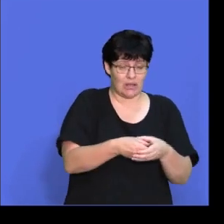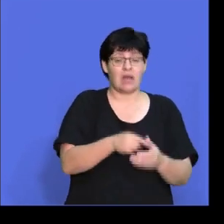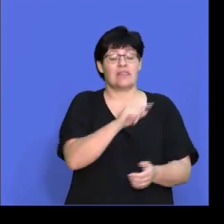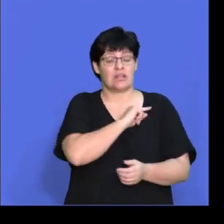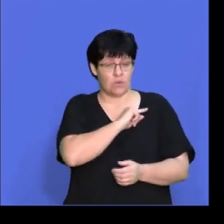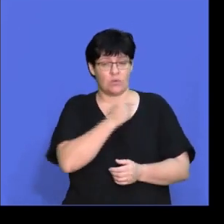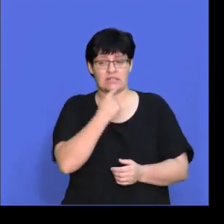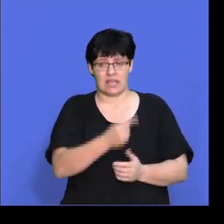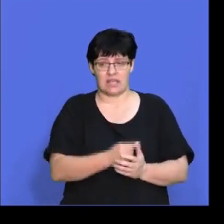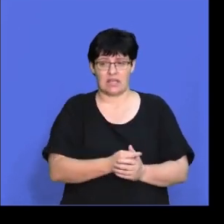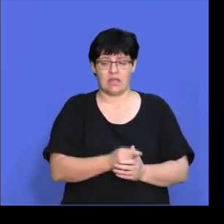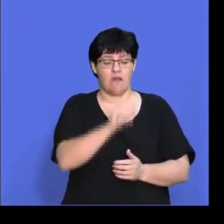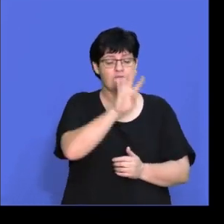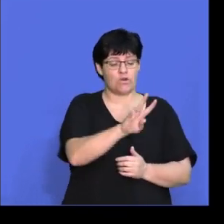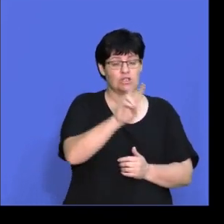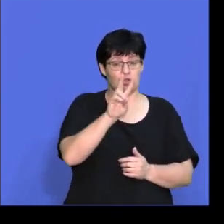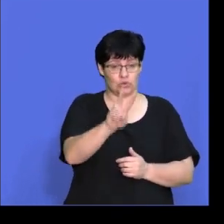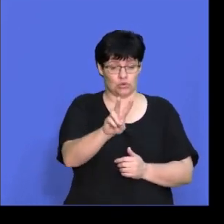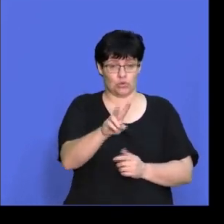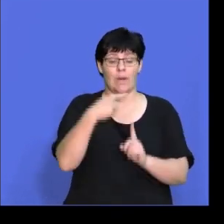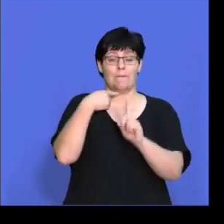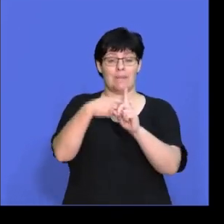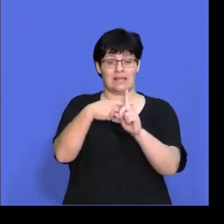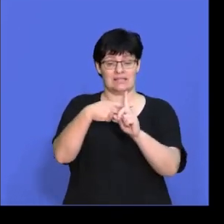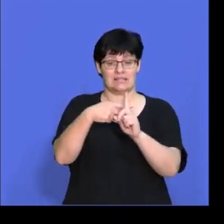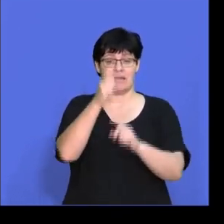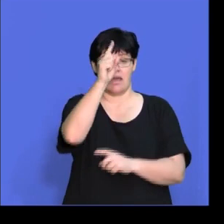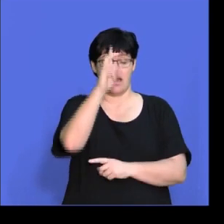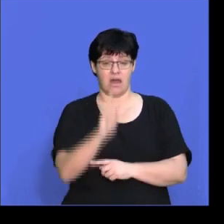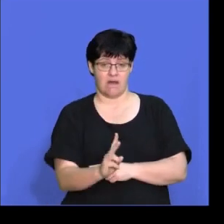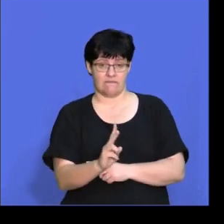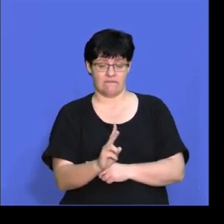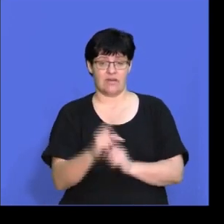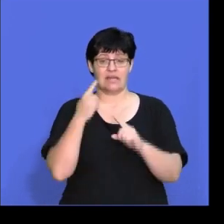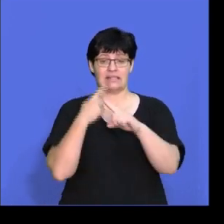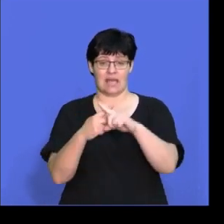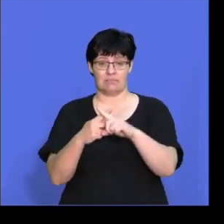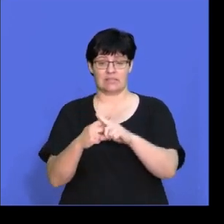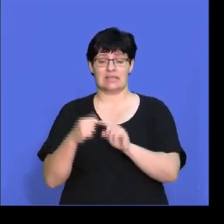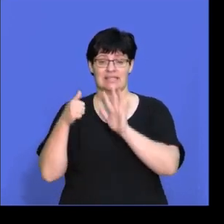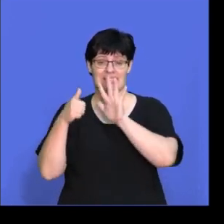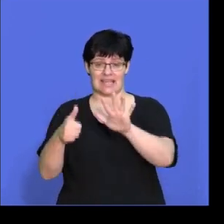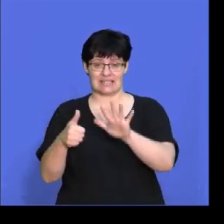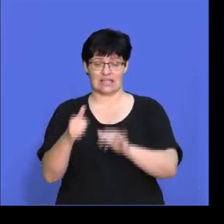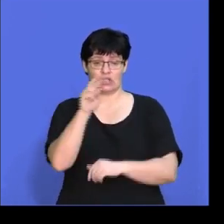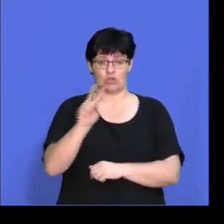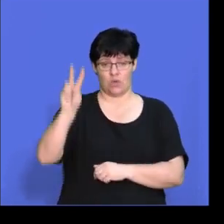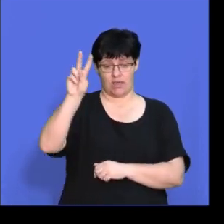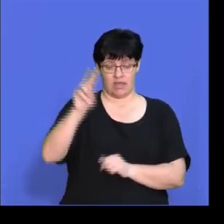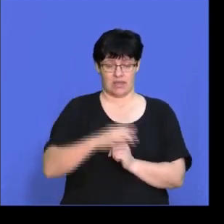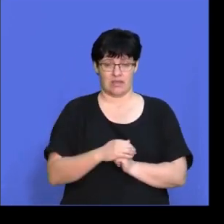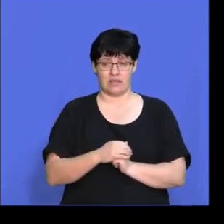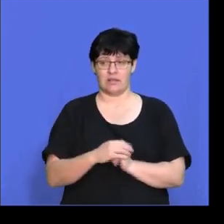the smallest area, is therefore going to be 42 plus a half times